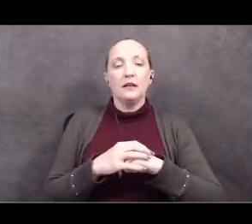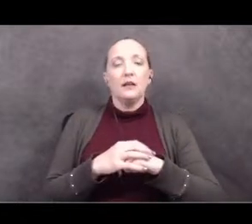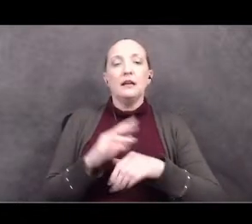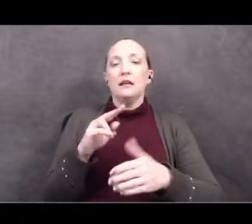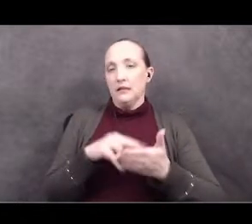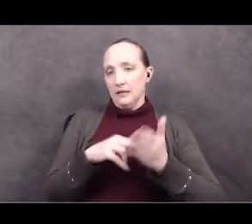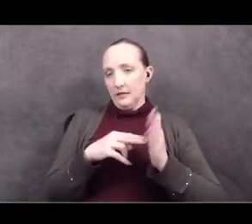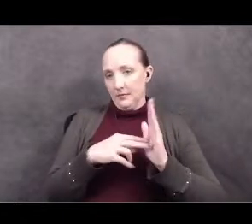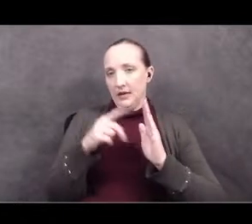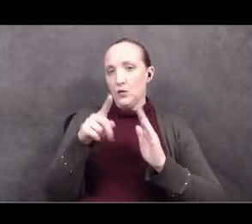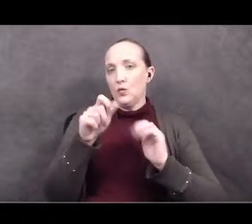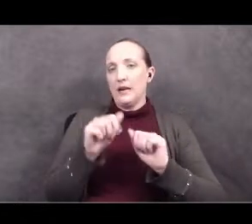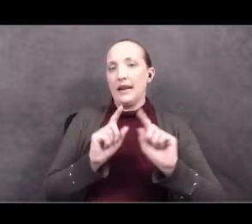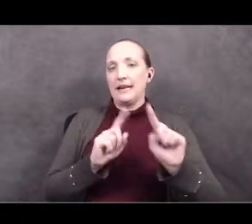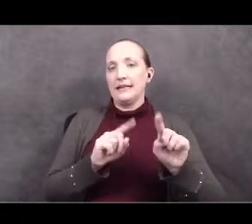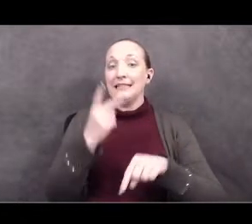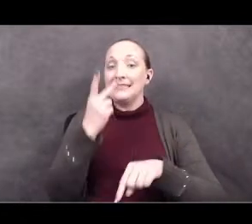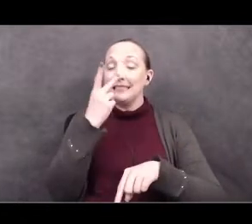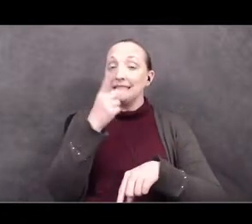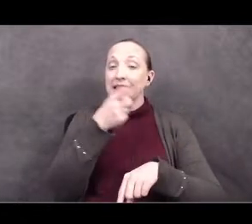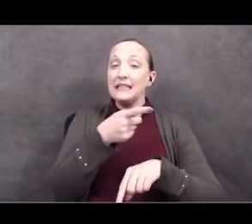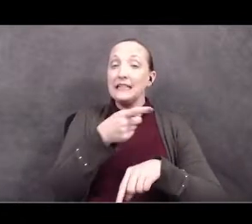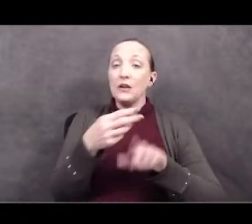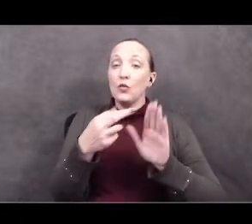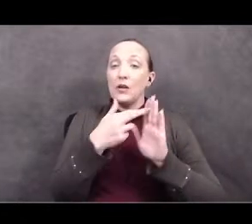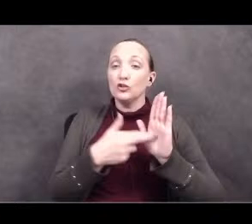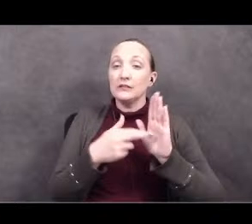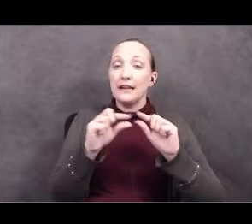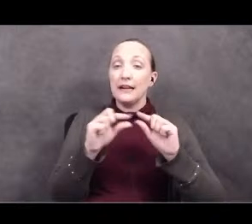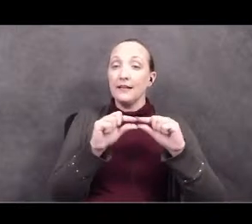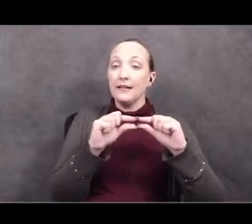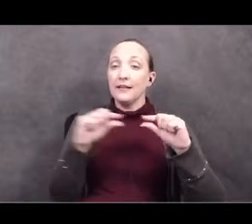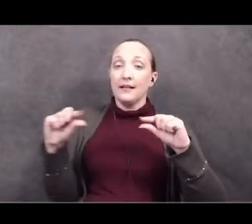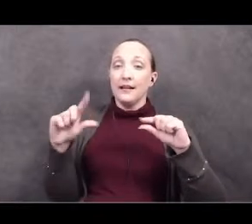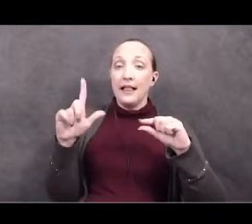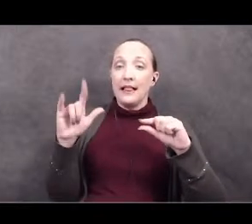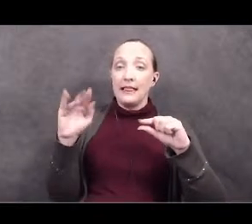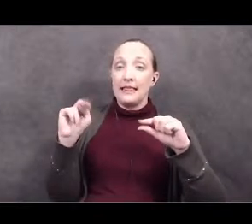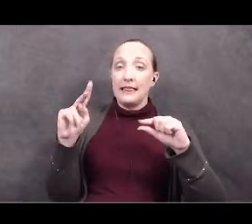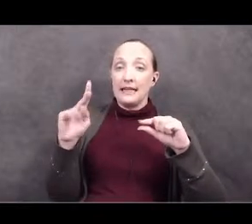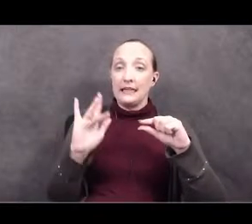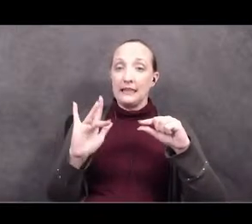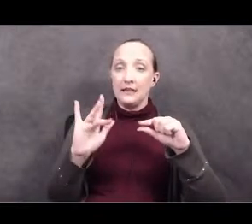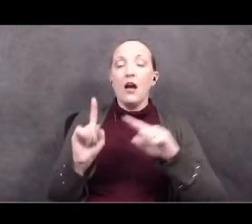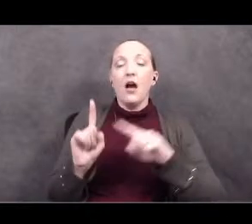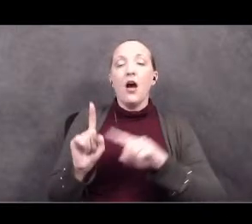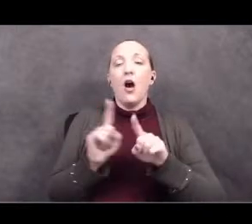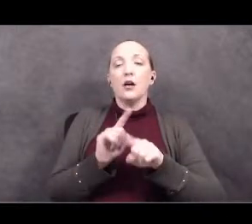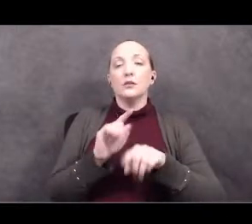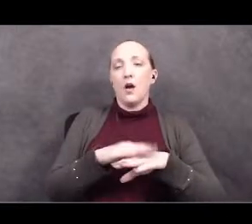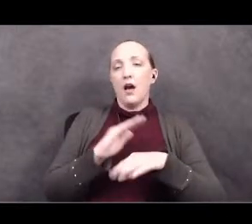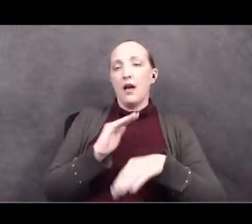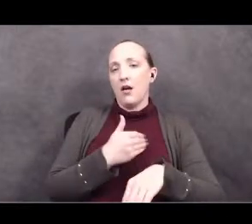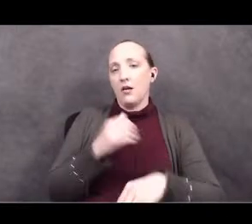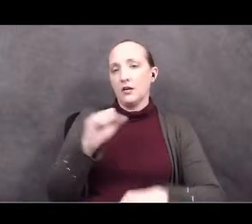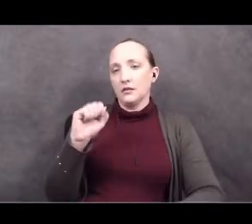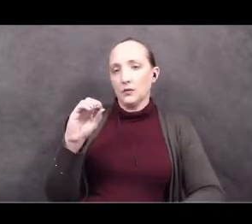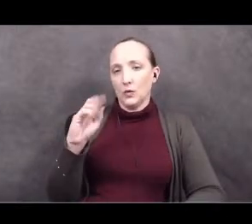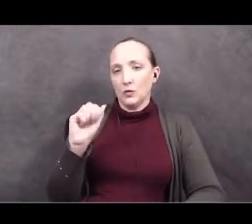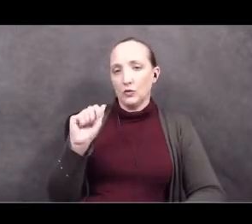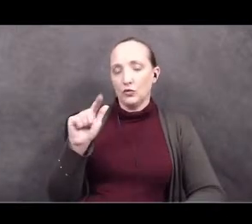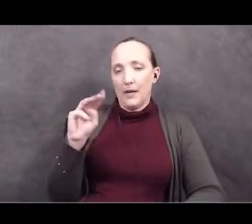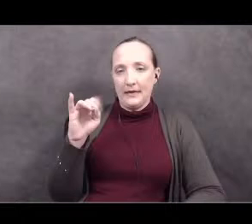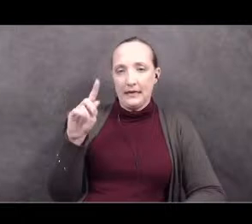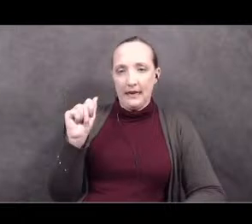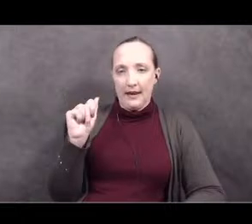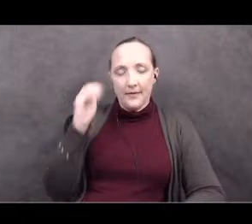attend um you can see the registration link uh which can also be located in our social media feeds